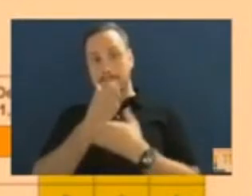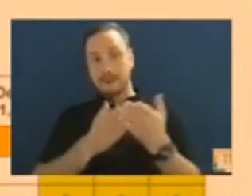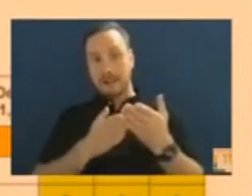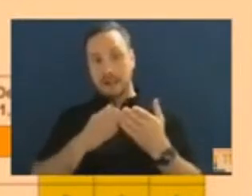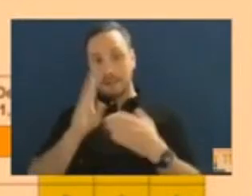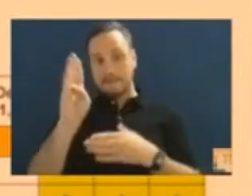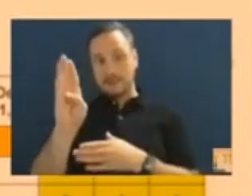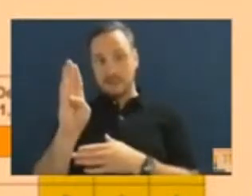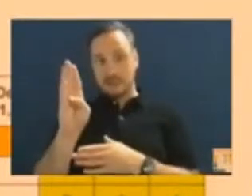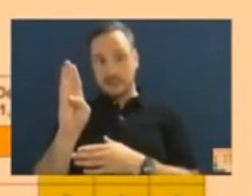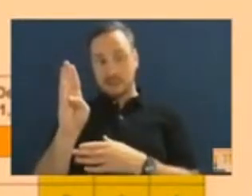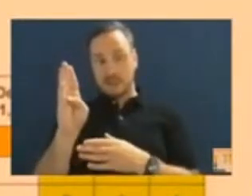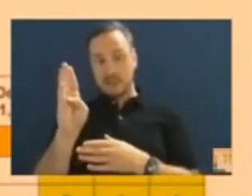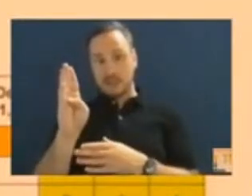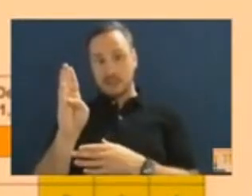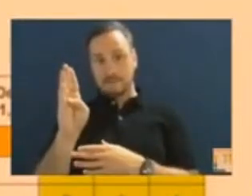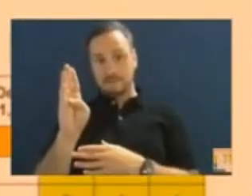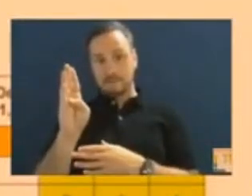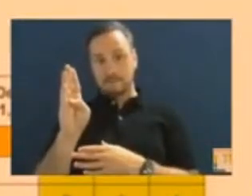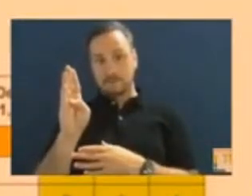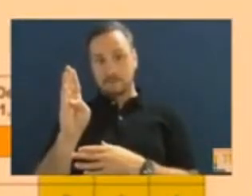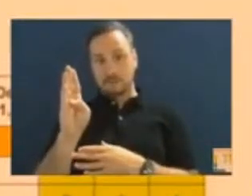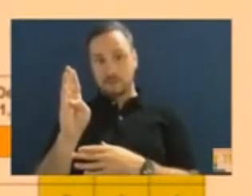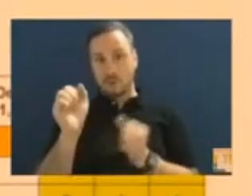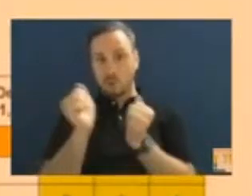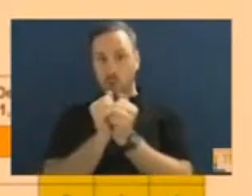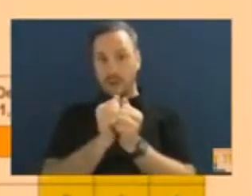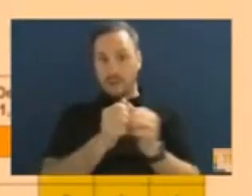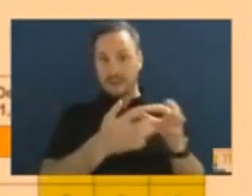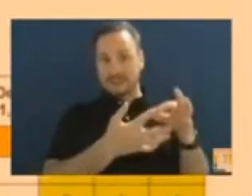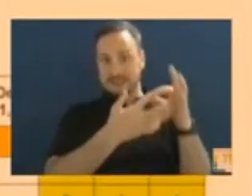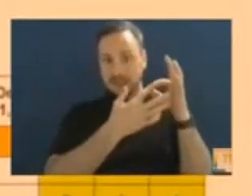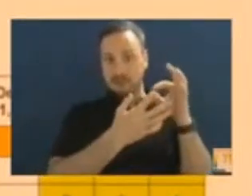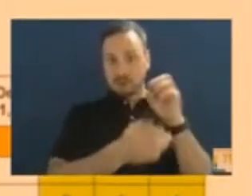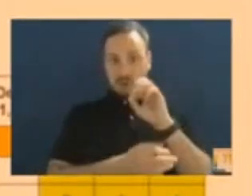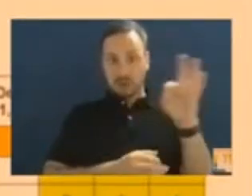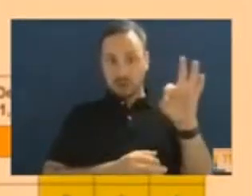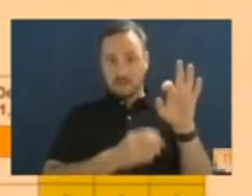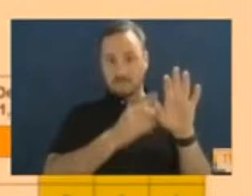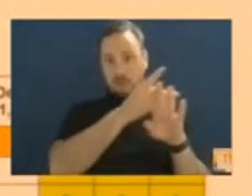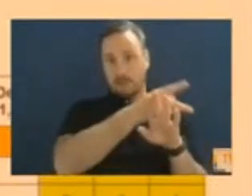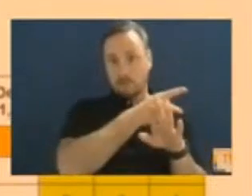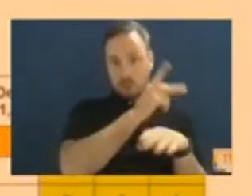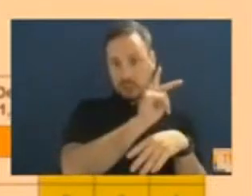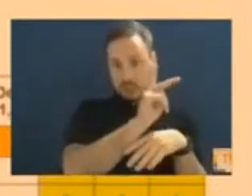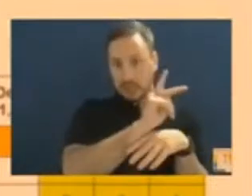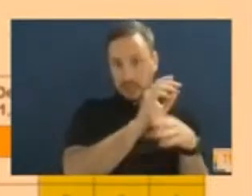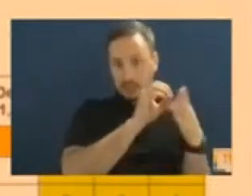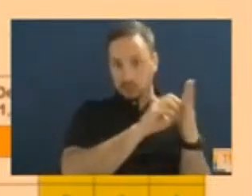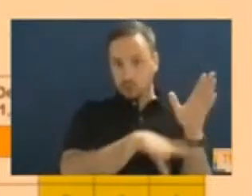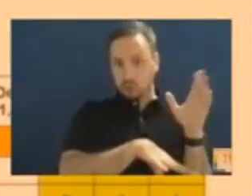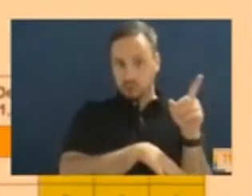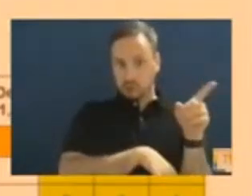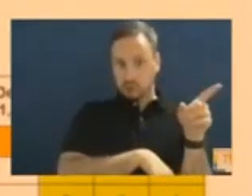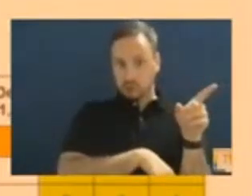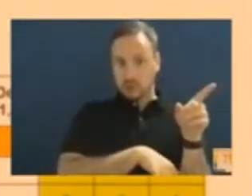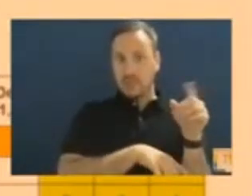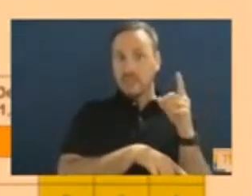with the exception of our pre-K students, so our pre-K students will